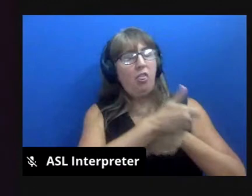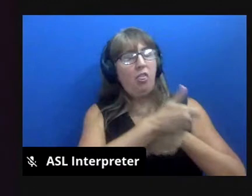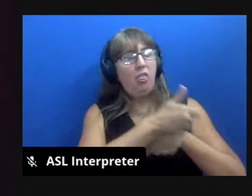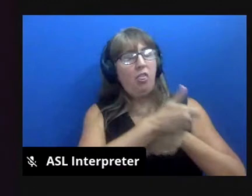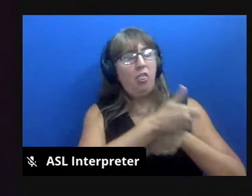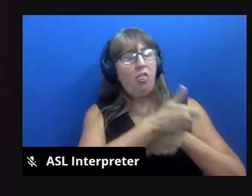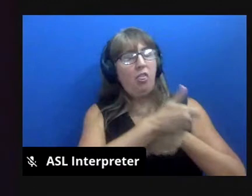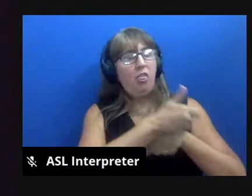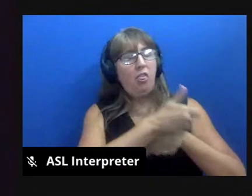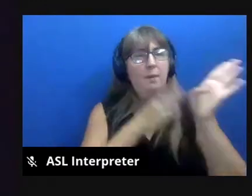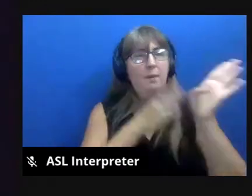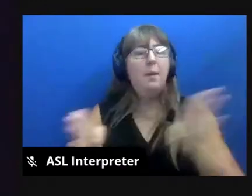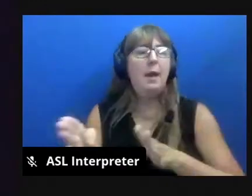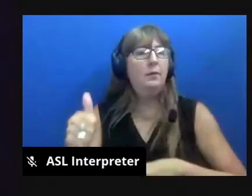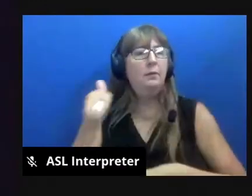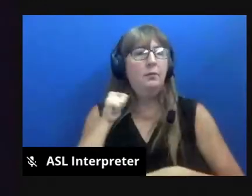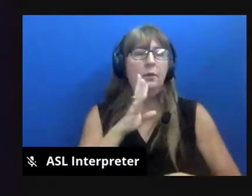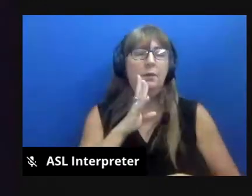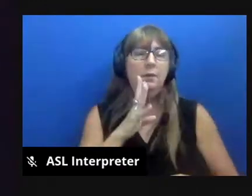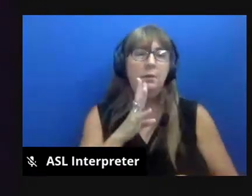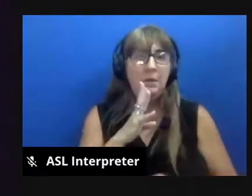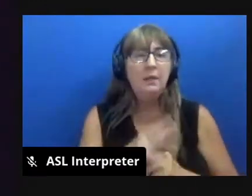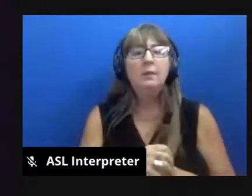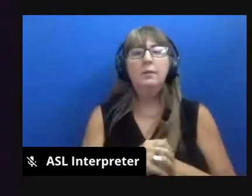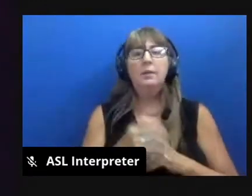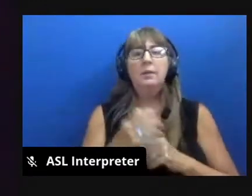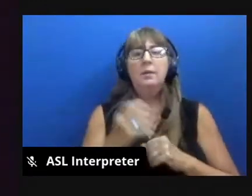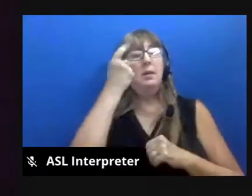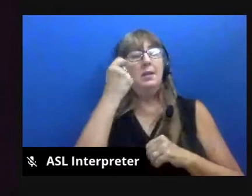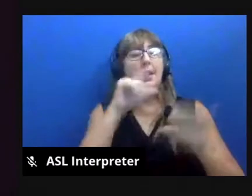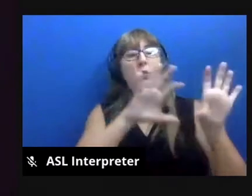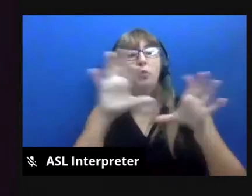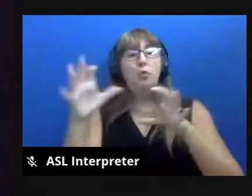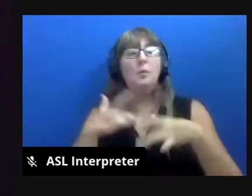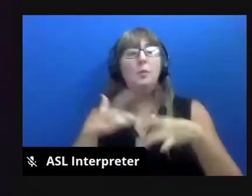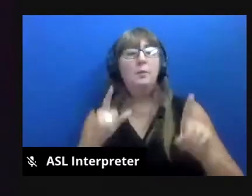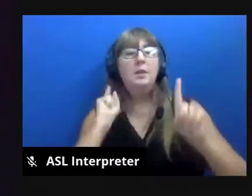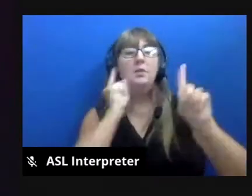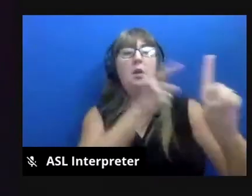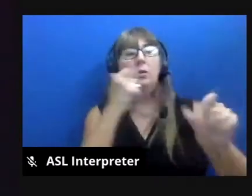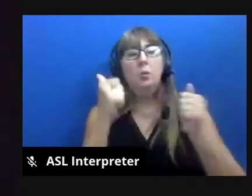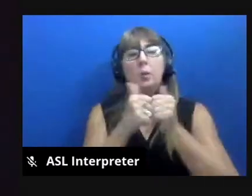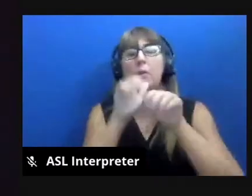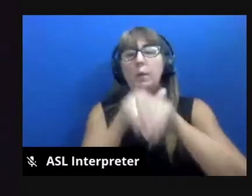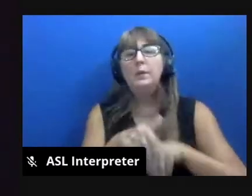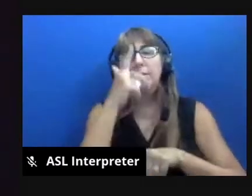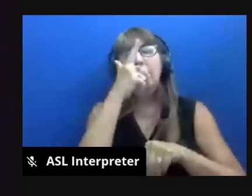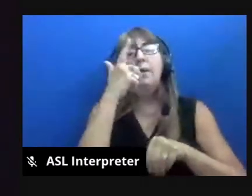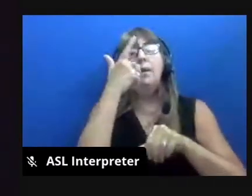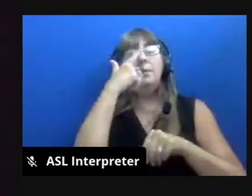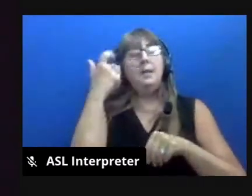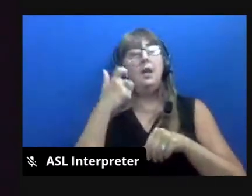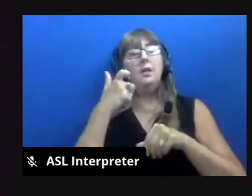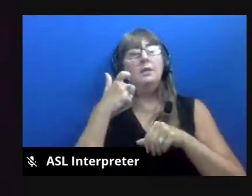are targeted with oppression. And sometimes the group pattern behavior becomes so familiar that we